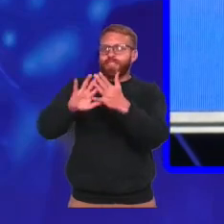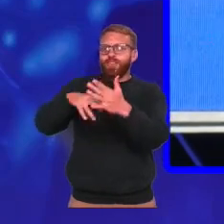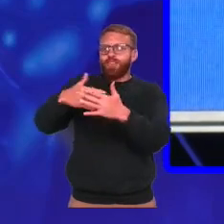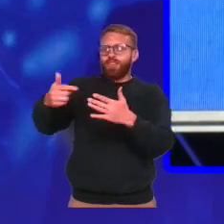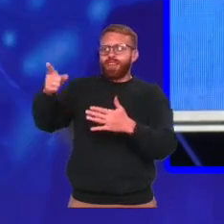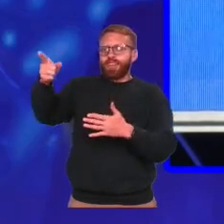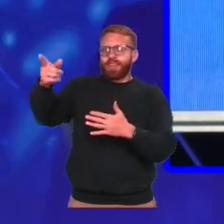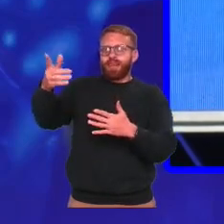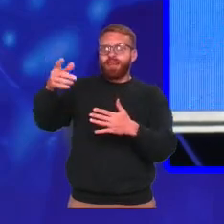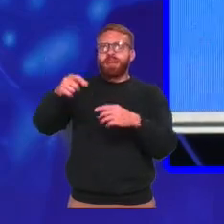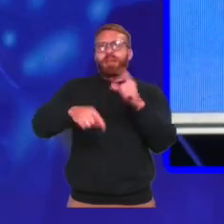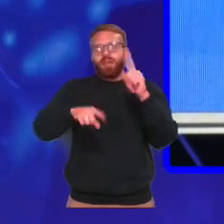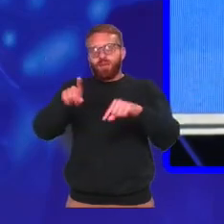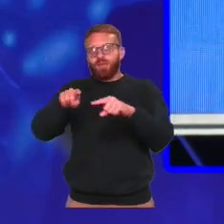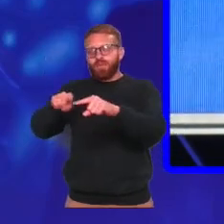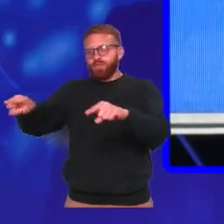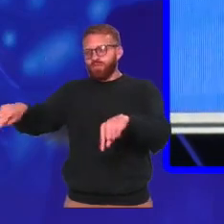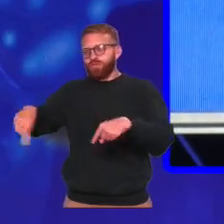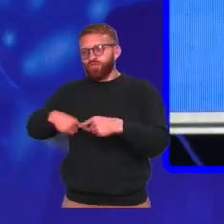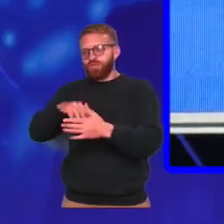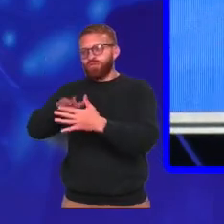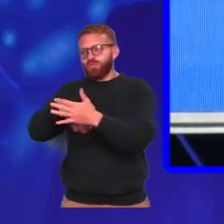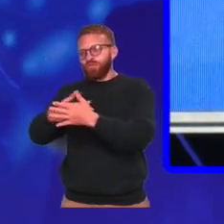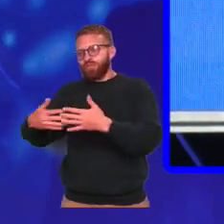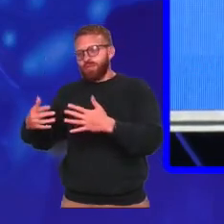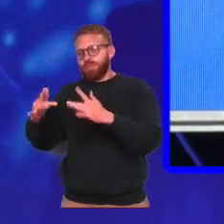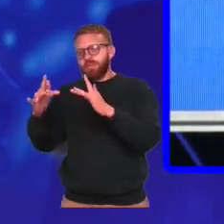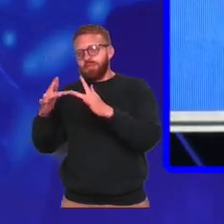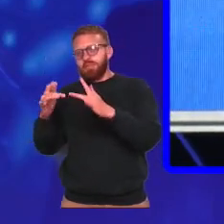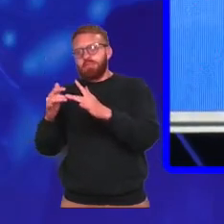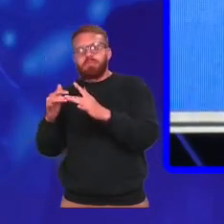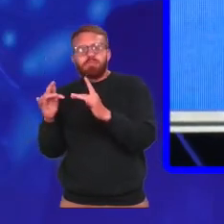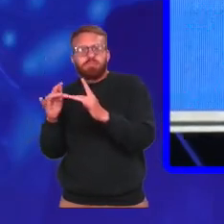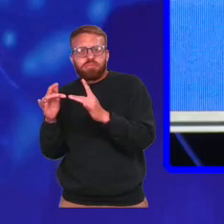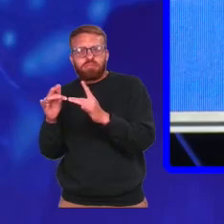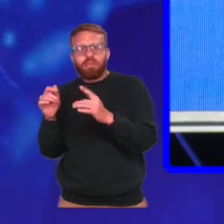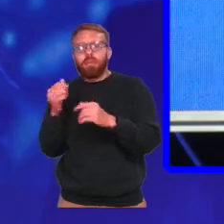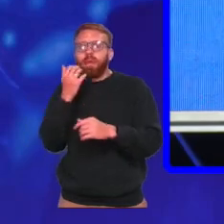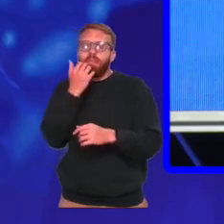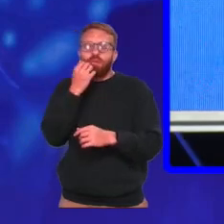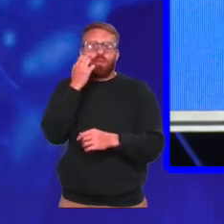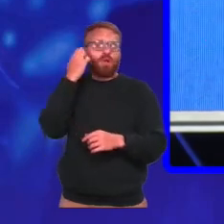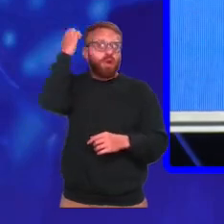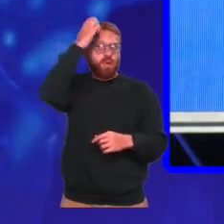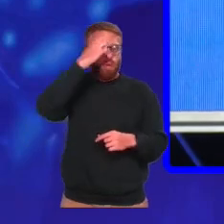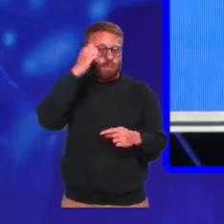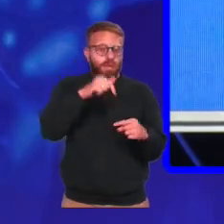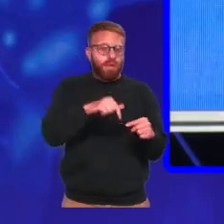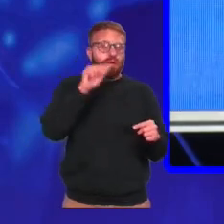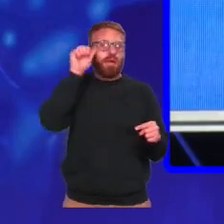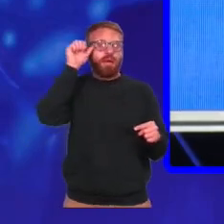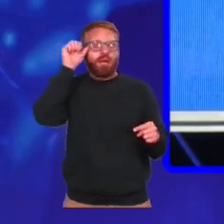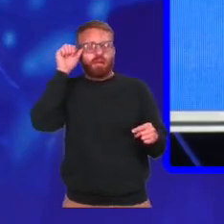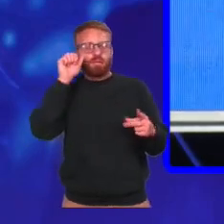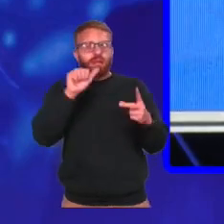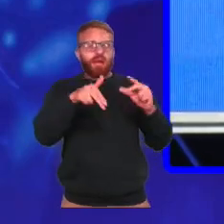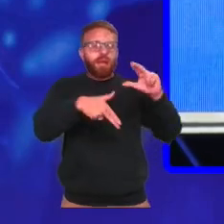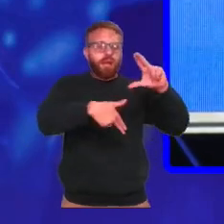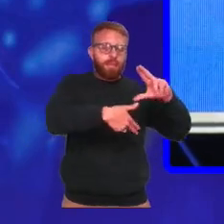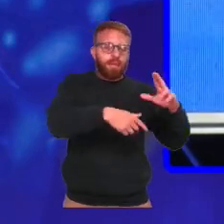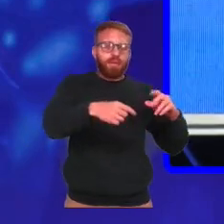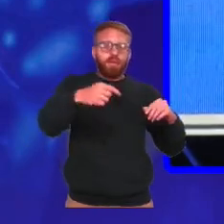doing asynchronous work, and they might be in Europe and working with Asia or the Americas, and it works fine. Sometimes they have a